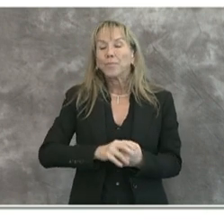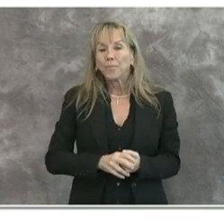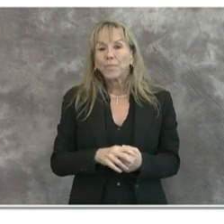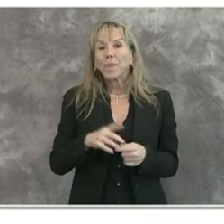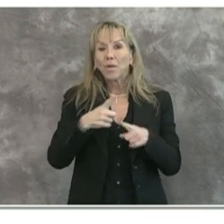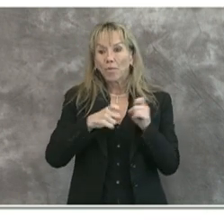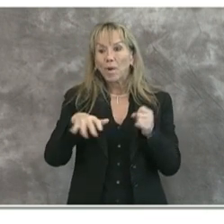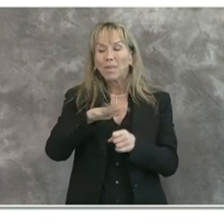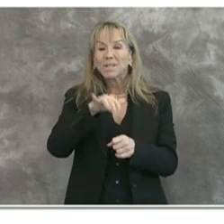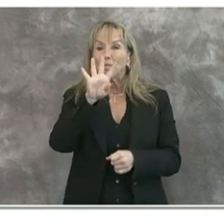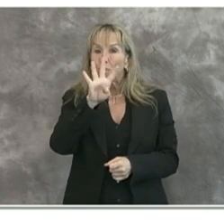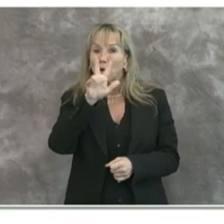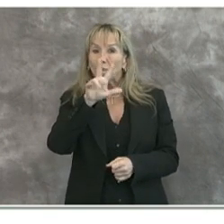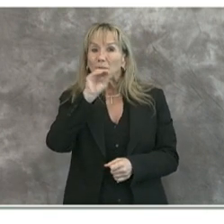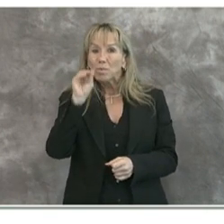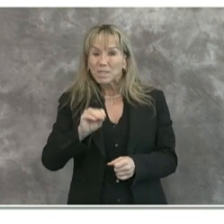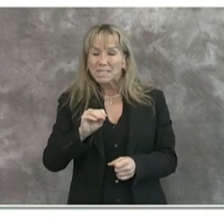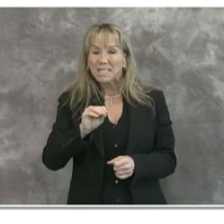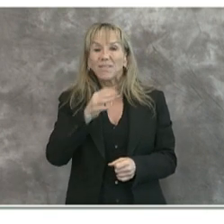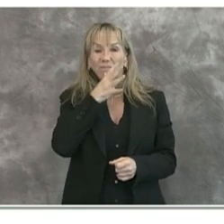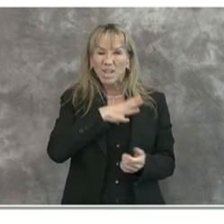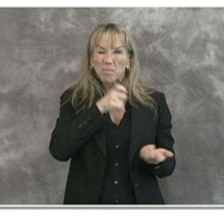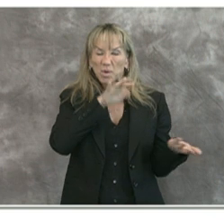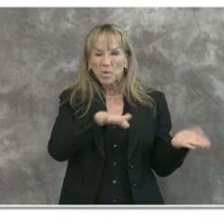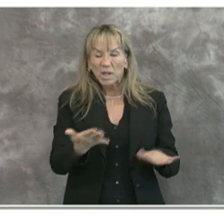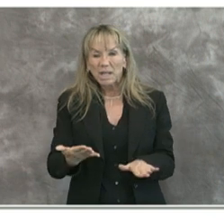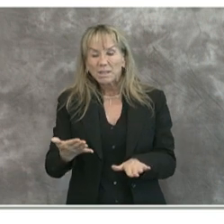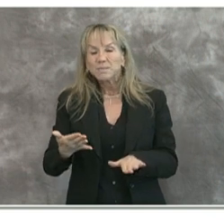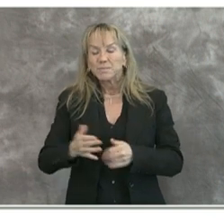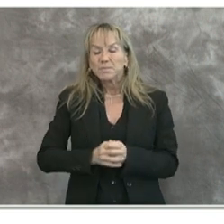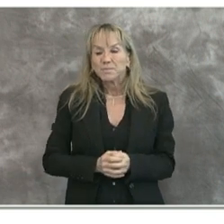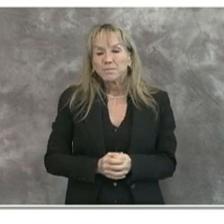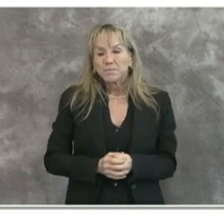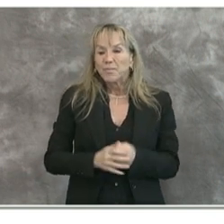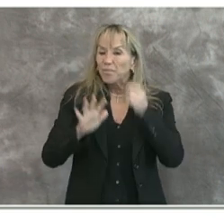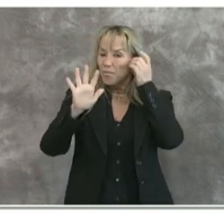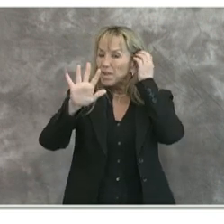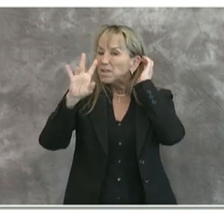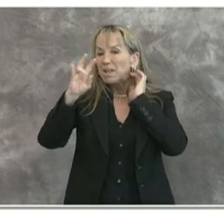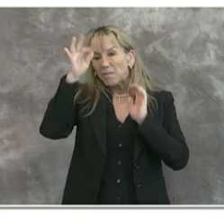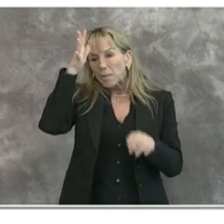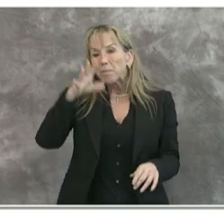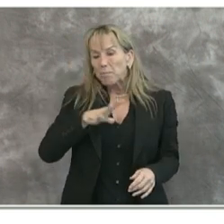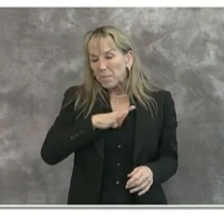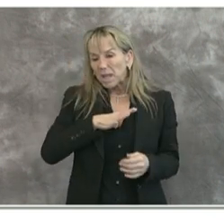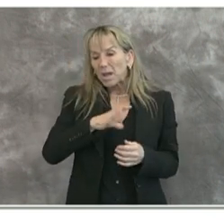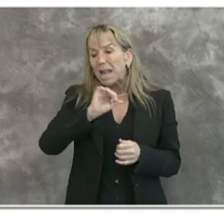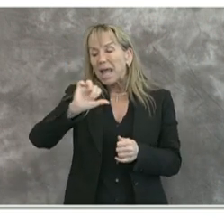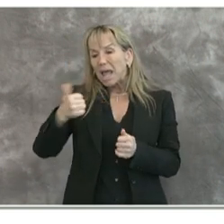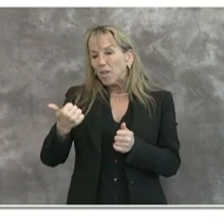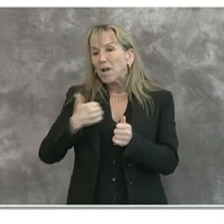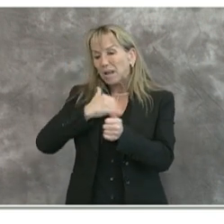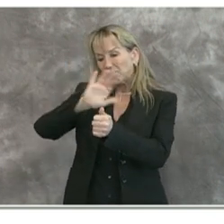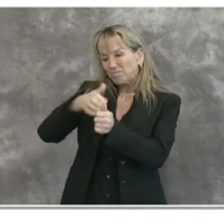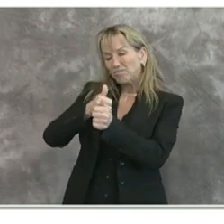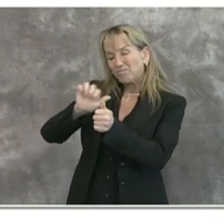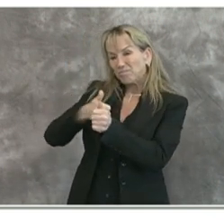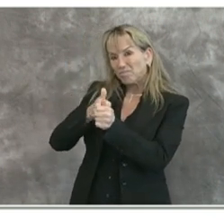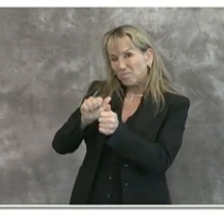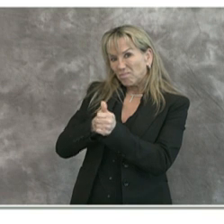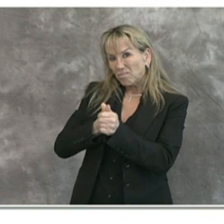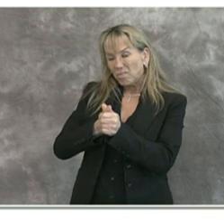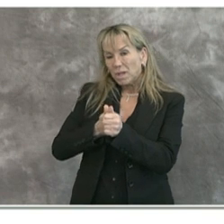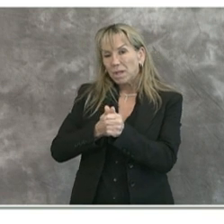deaths, 43% are female, 57% are male. 258 had underlying medical conditions, which